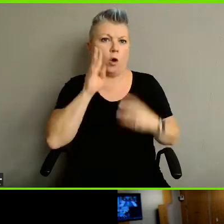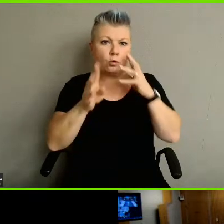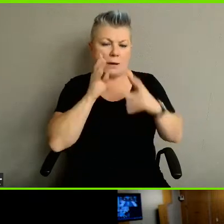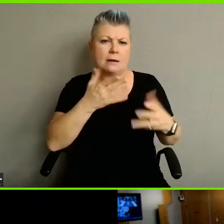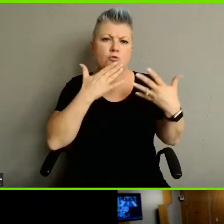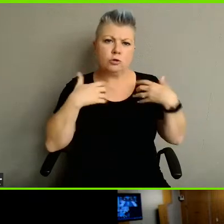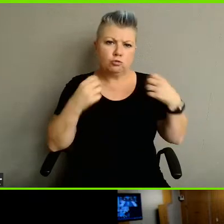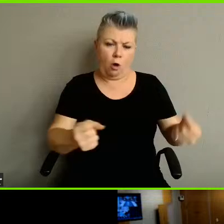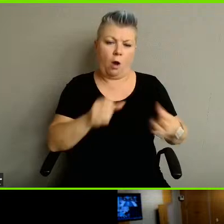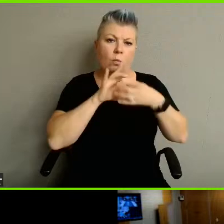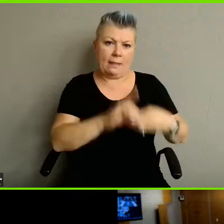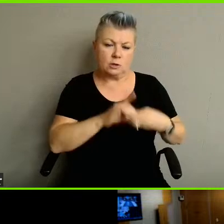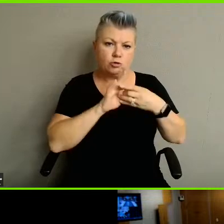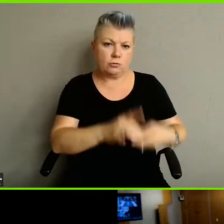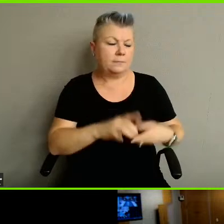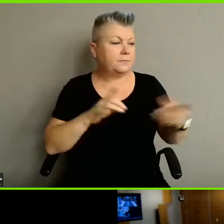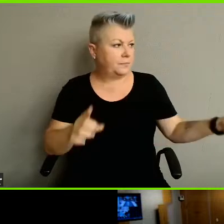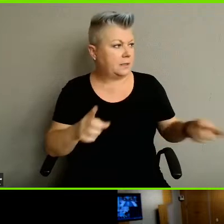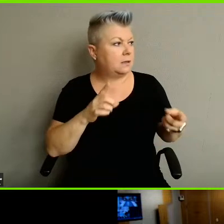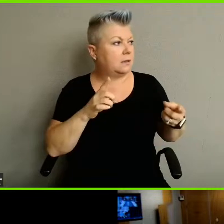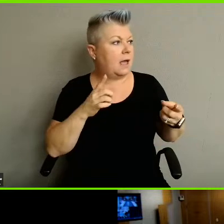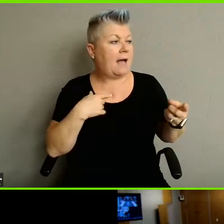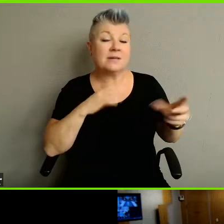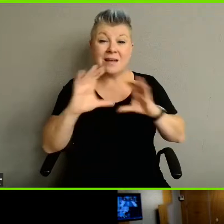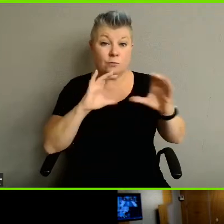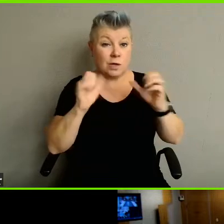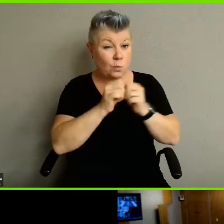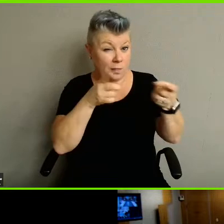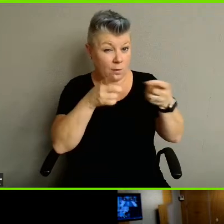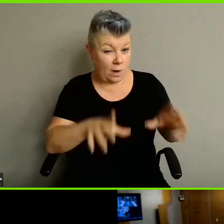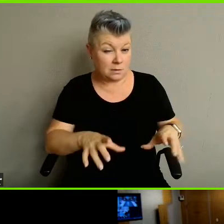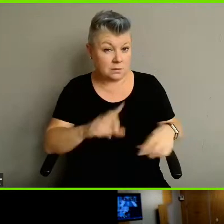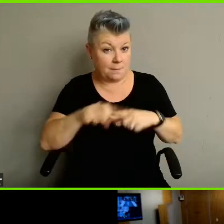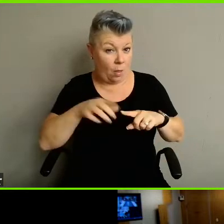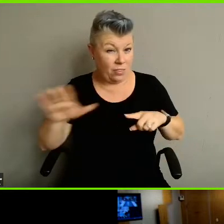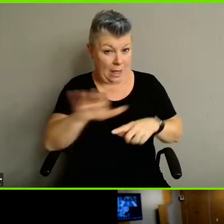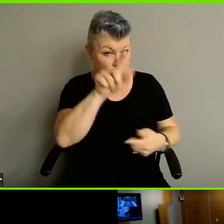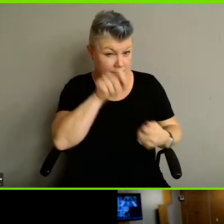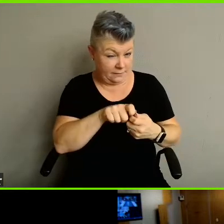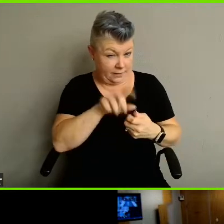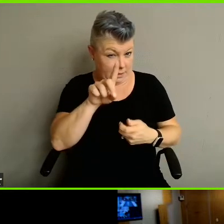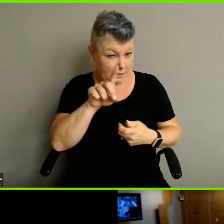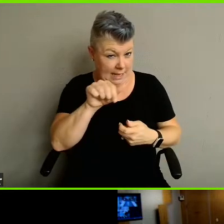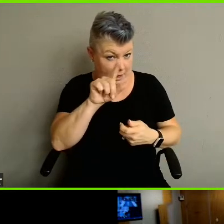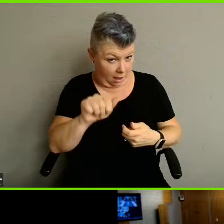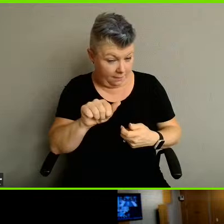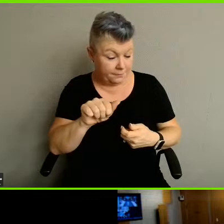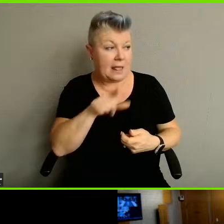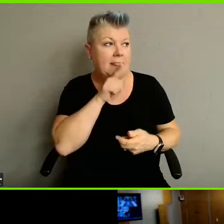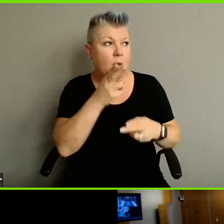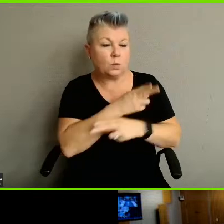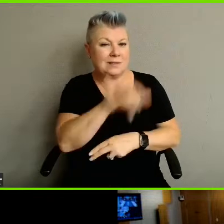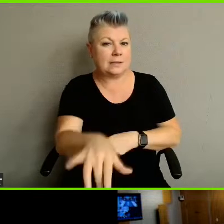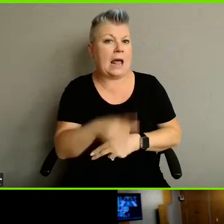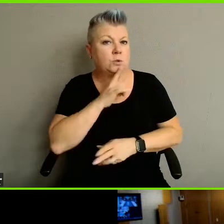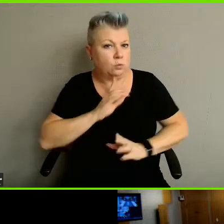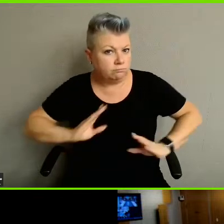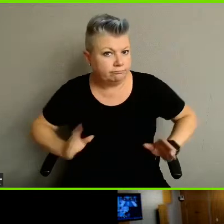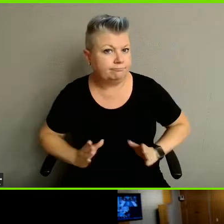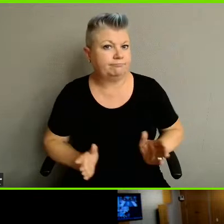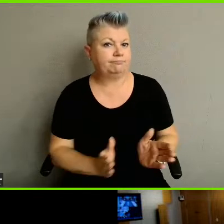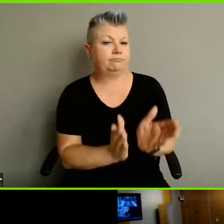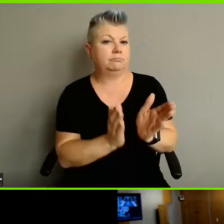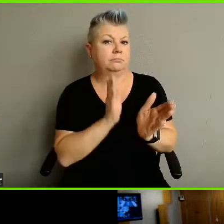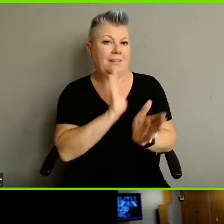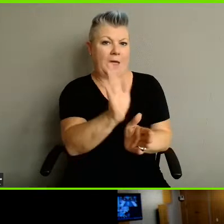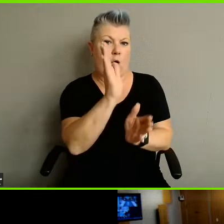we, through our coaching, having those conversations with our directors about what their data looks like, and then utilizing that to drive